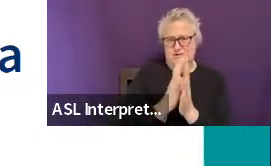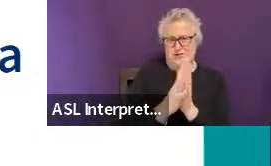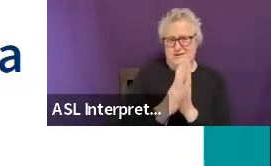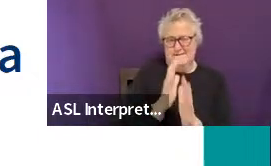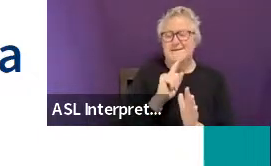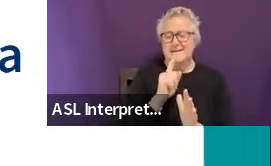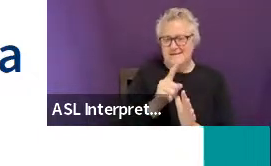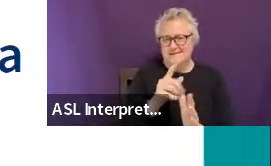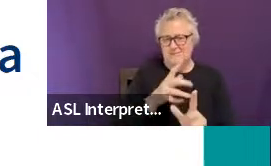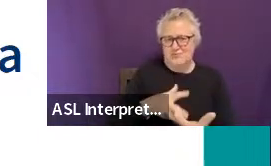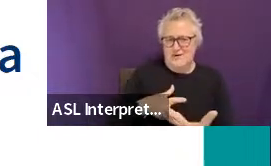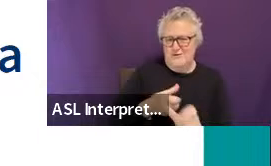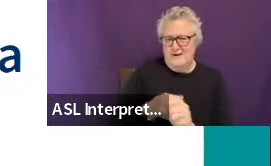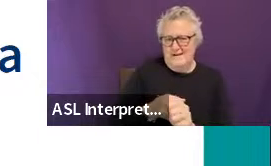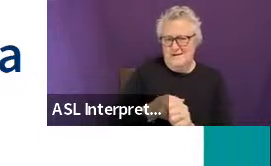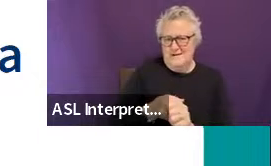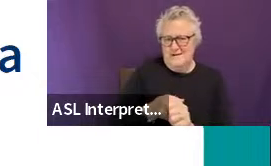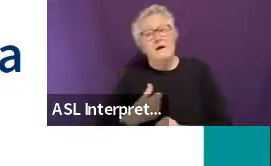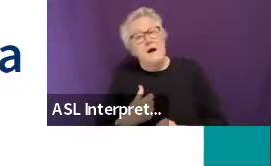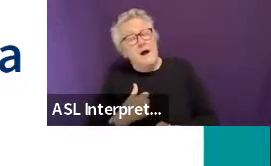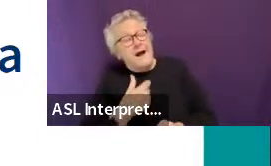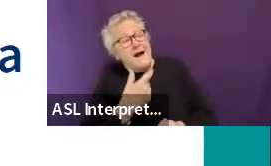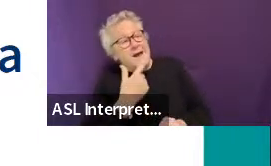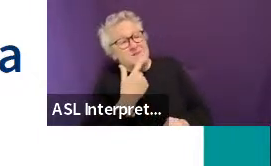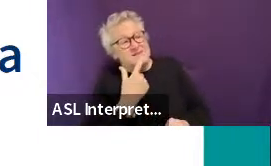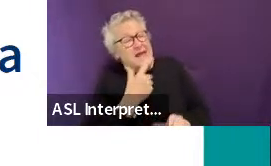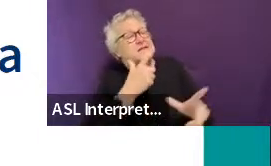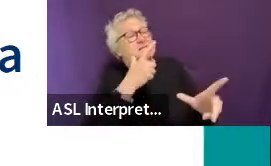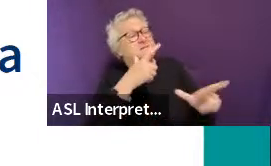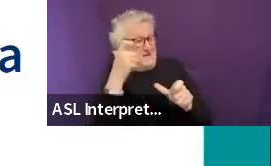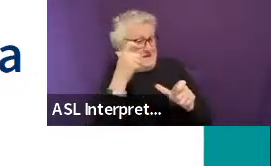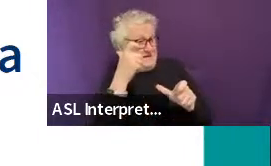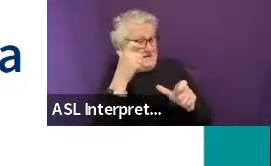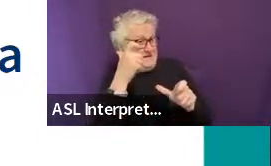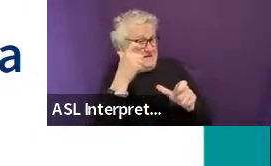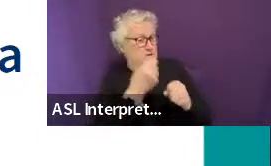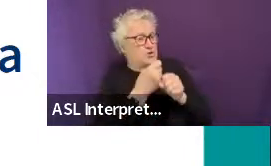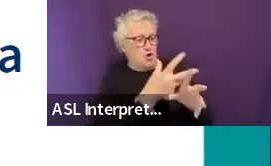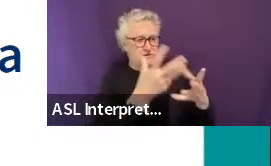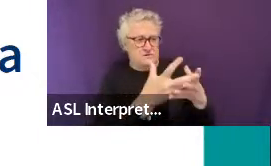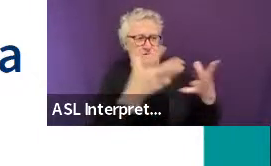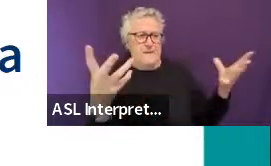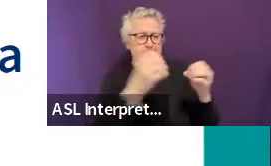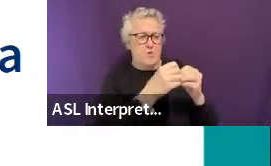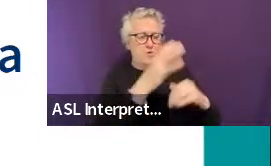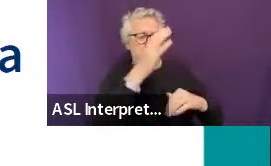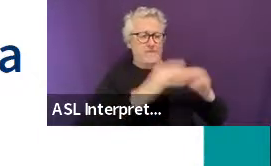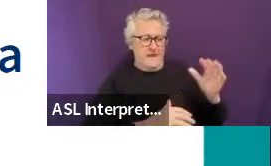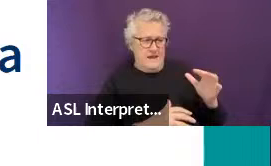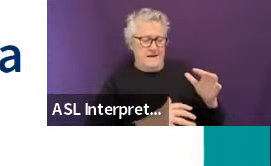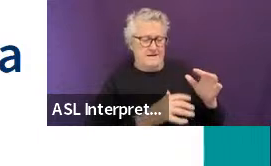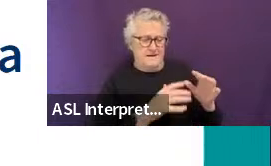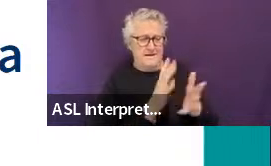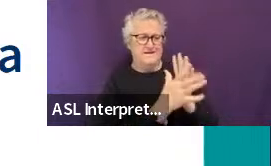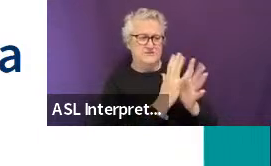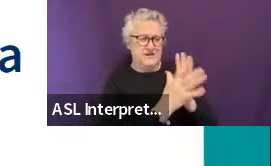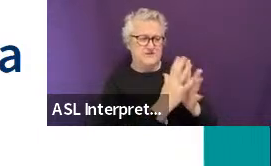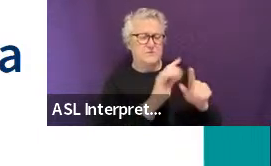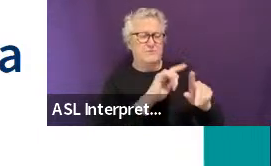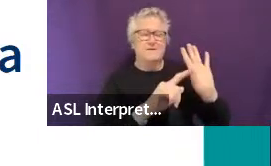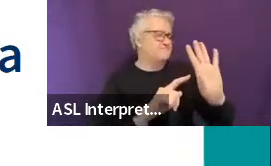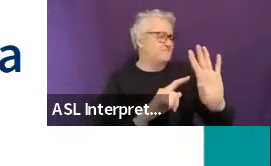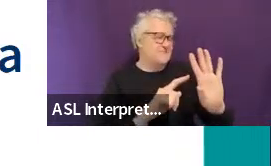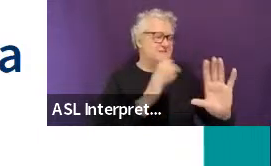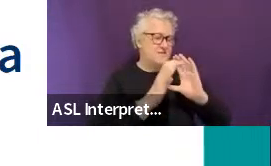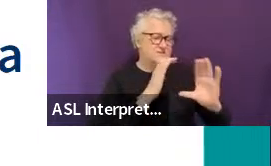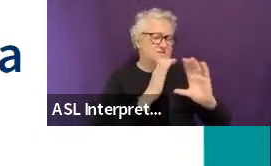So yeah, I would say speed causes a lot more rear end collisions than congestion, but I guess that's a conversation for another day. But I